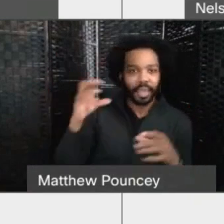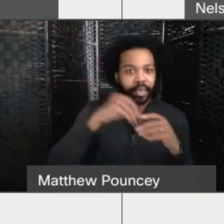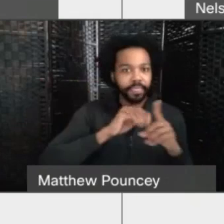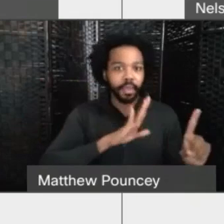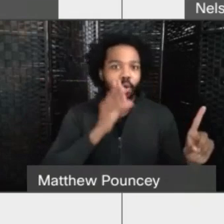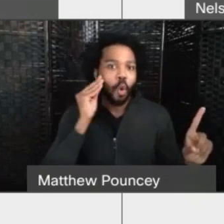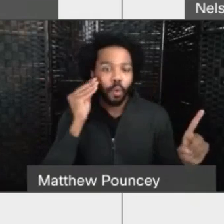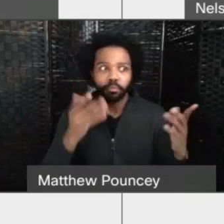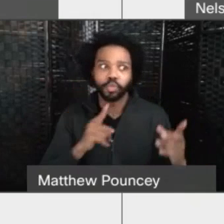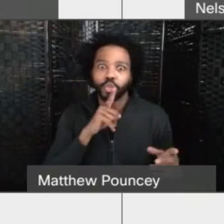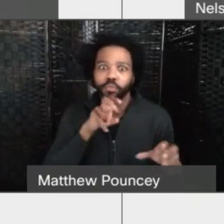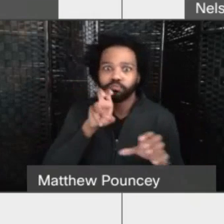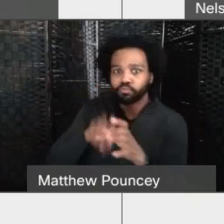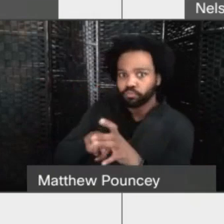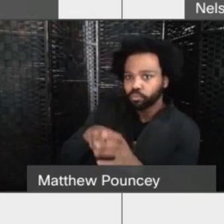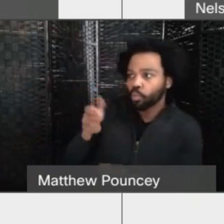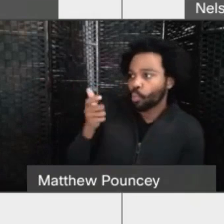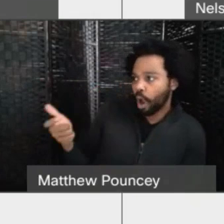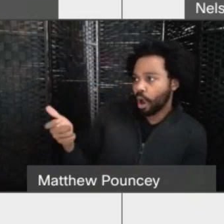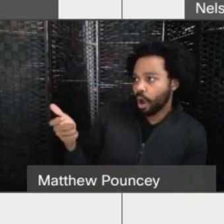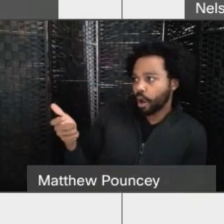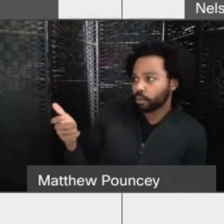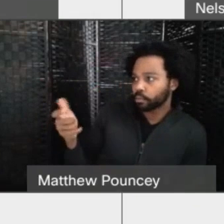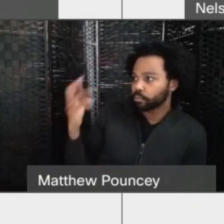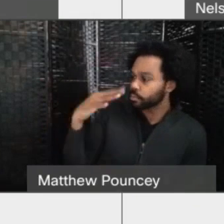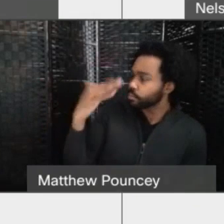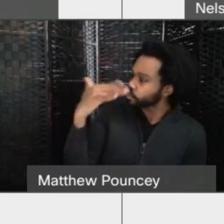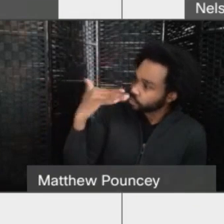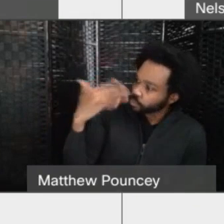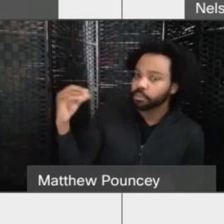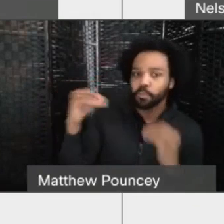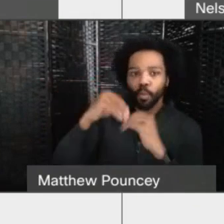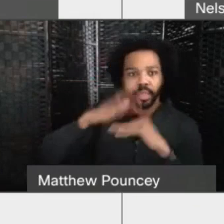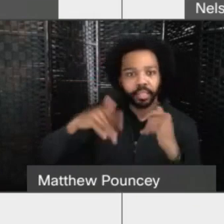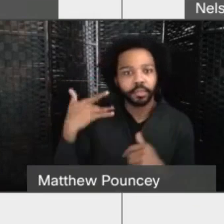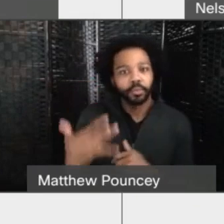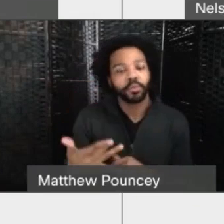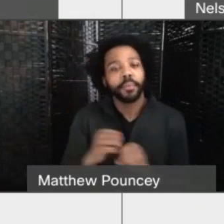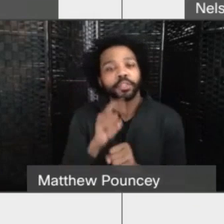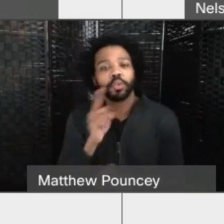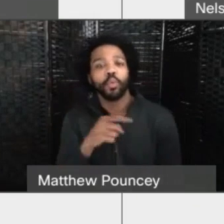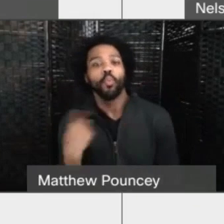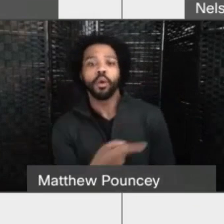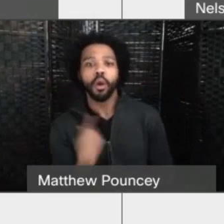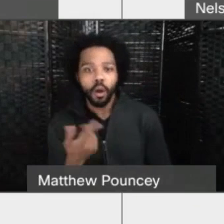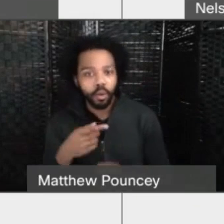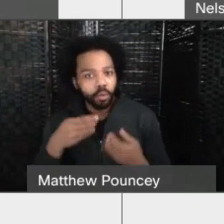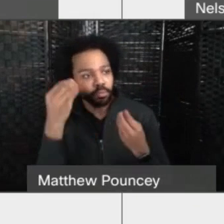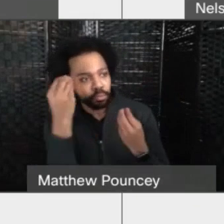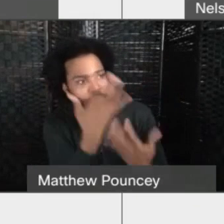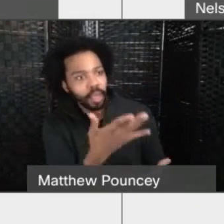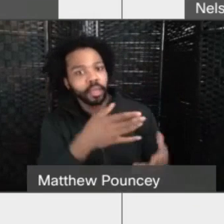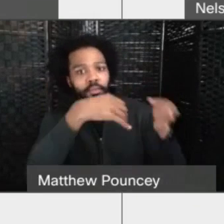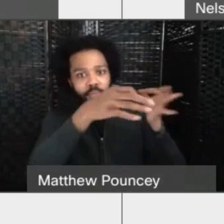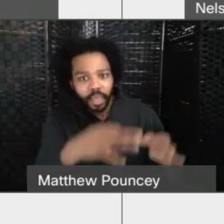than usual, to ensure we explain to support people's understanding of what's going on. Thank